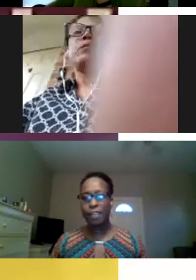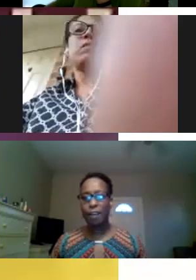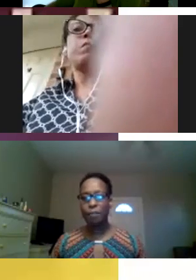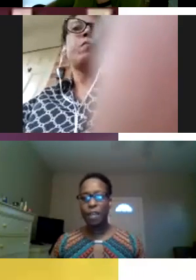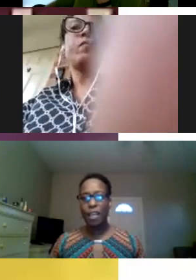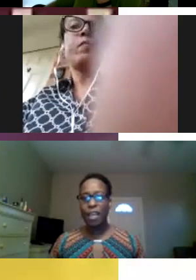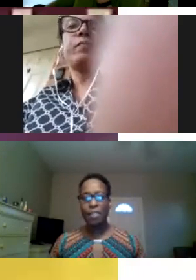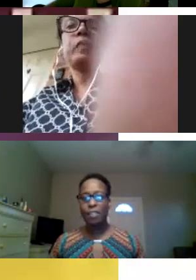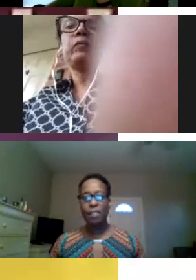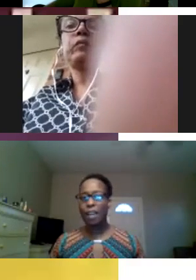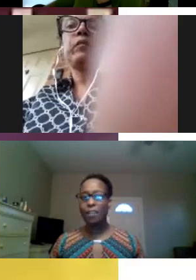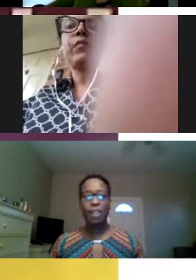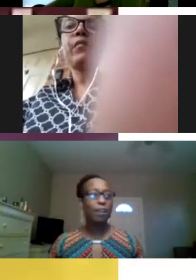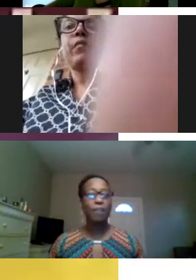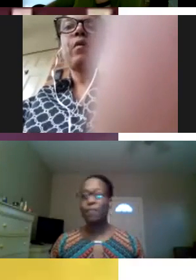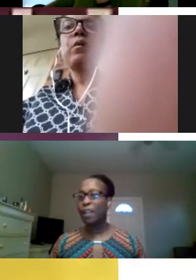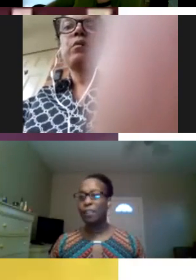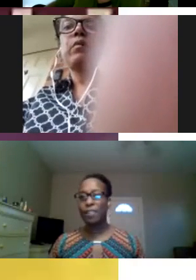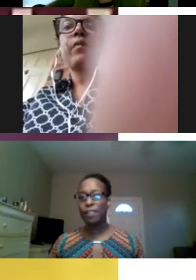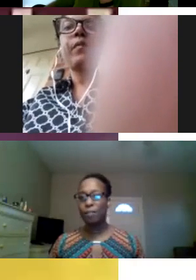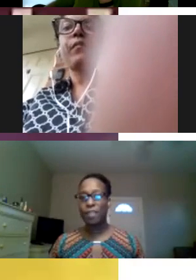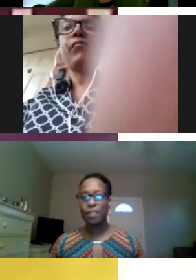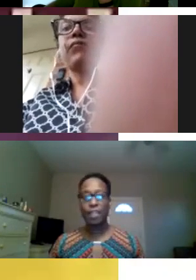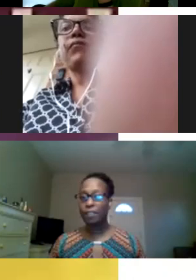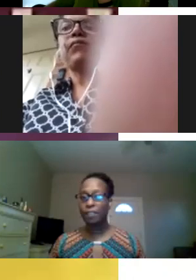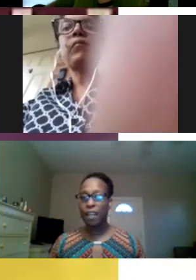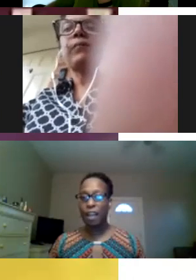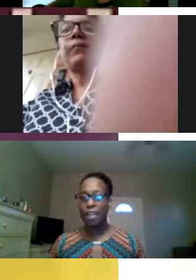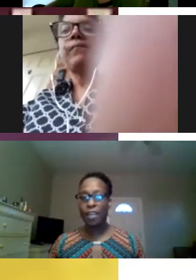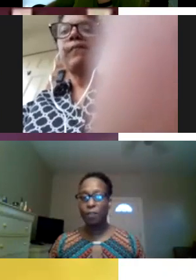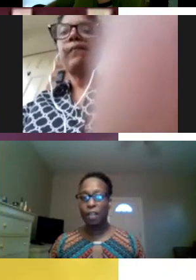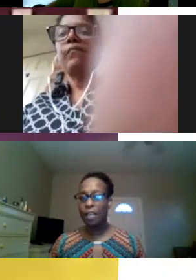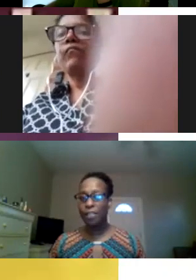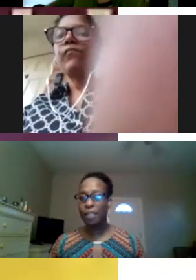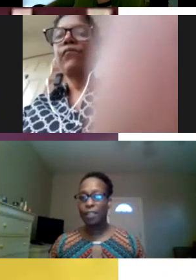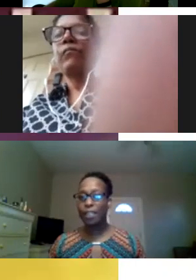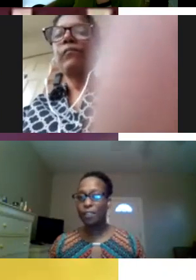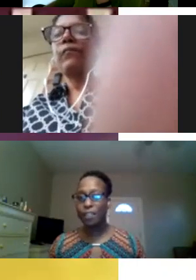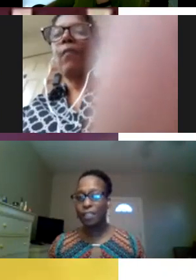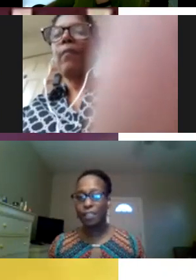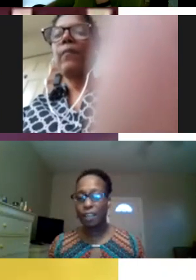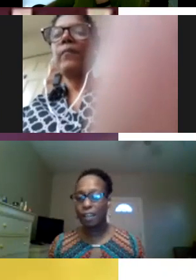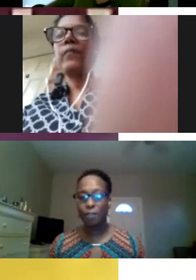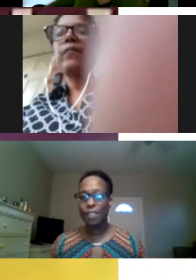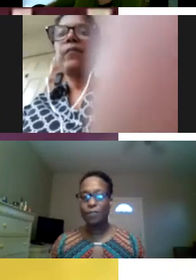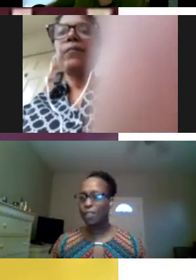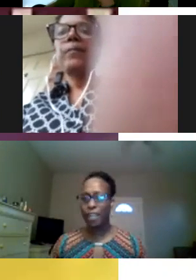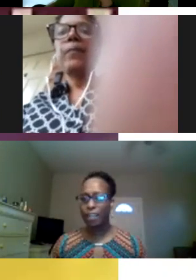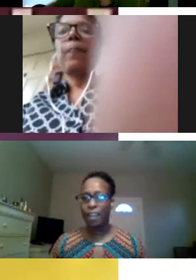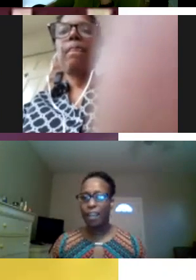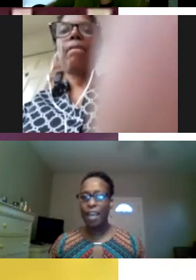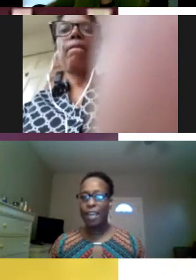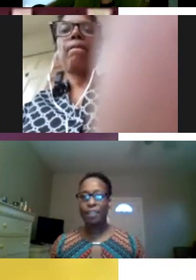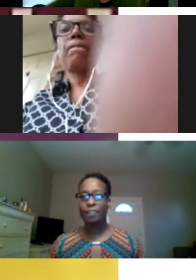States. It's our health care system is shit. Like, it really is. Insurance is for